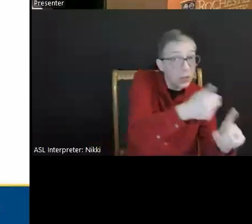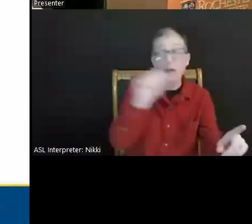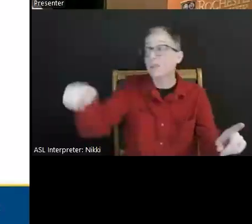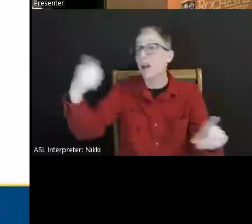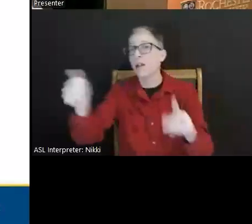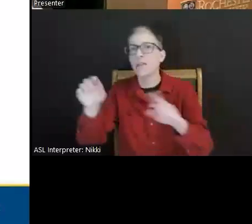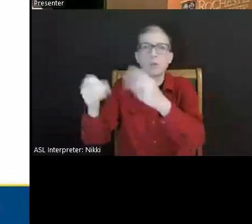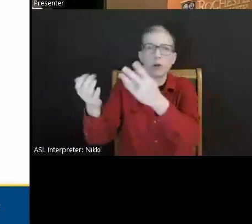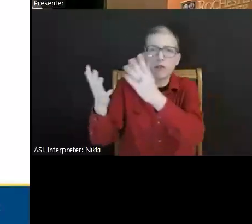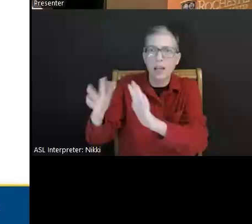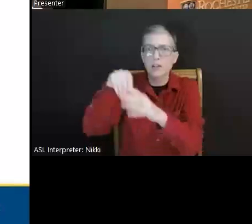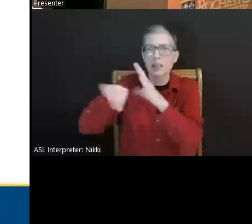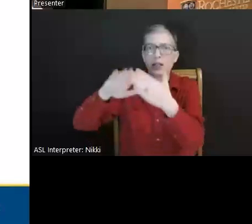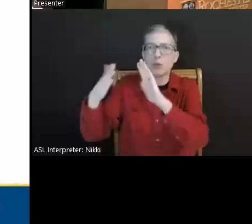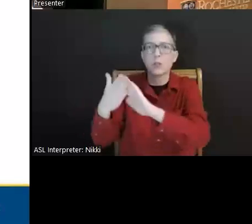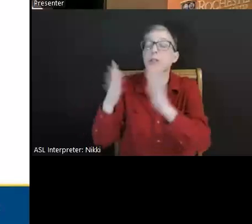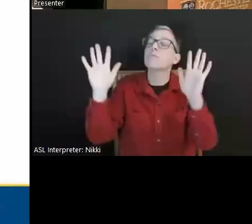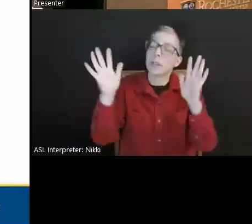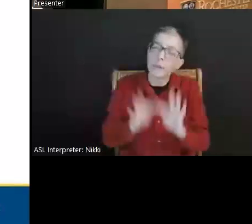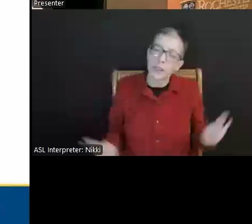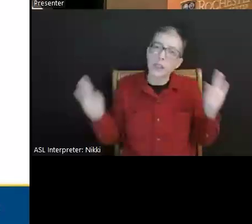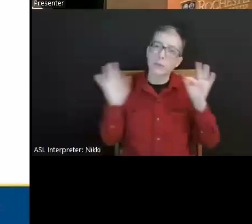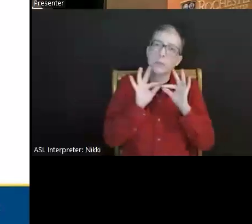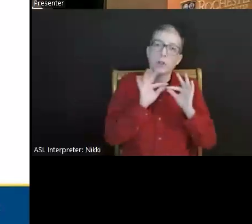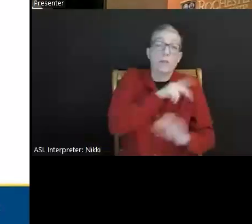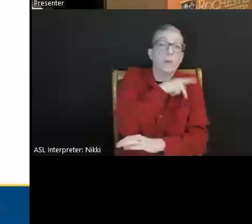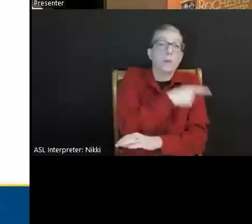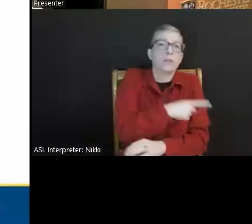as they meet our diagnostic criteria for strong ties.